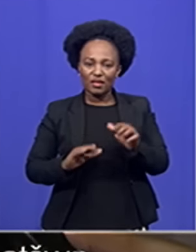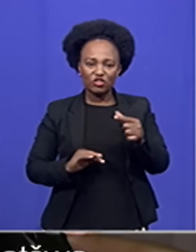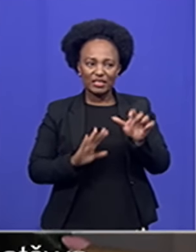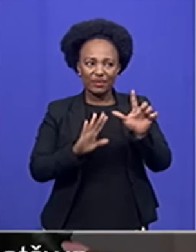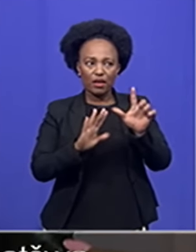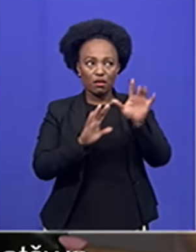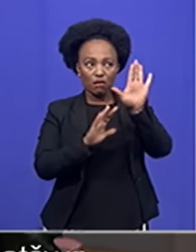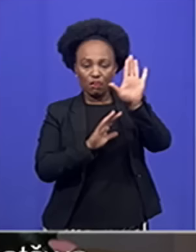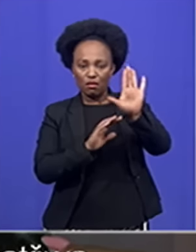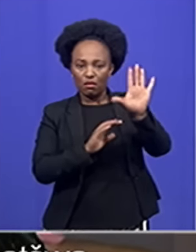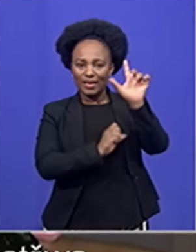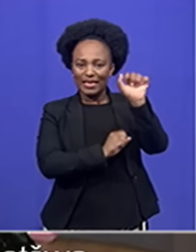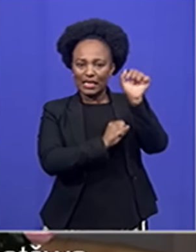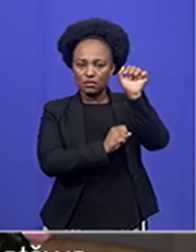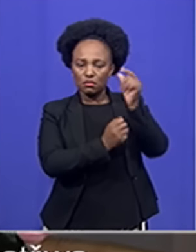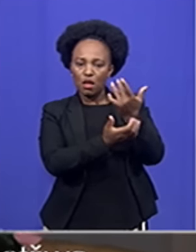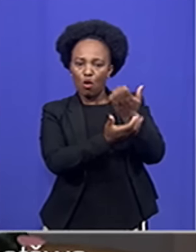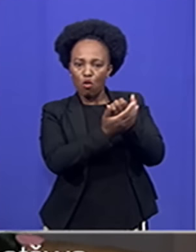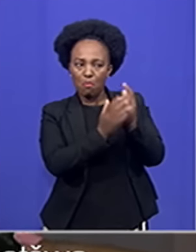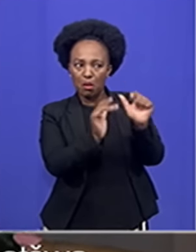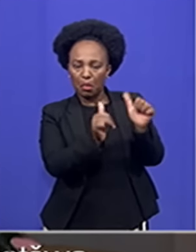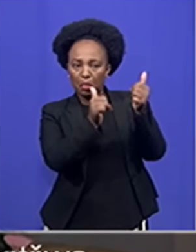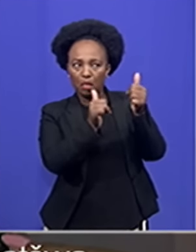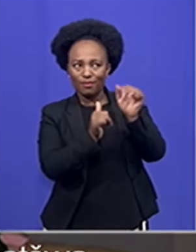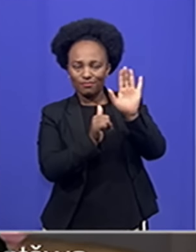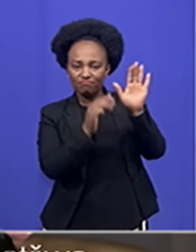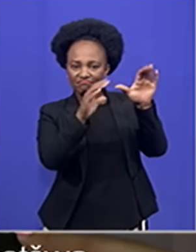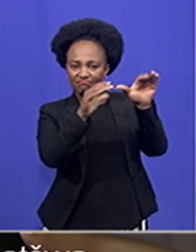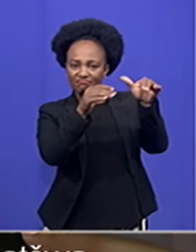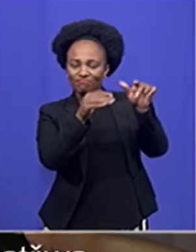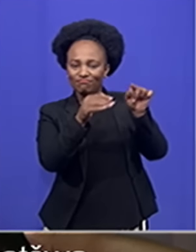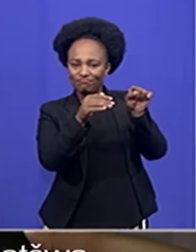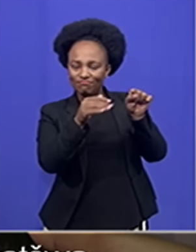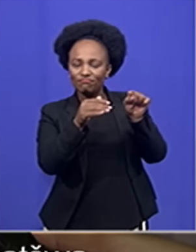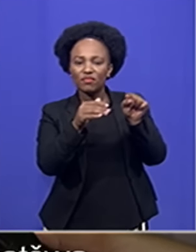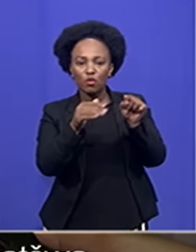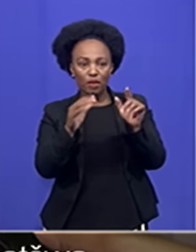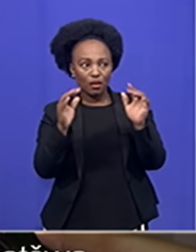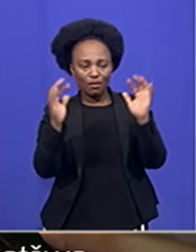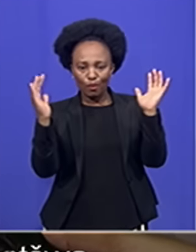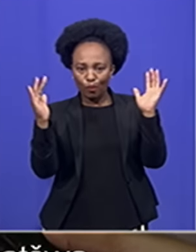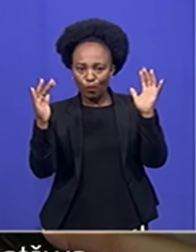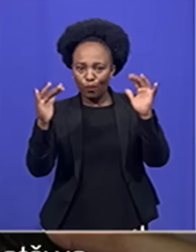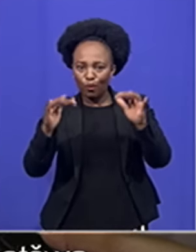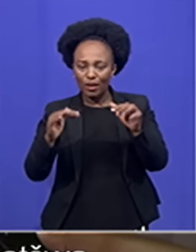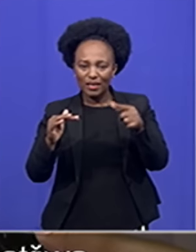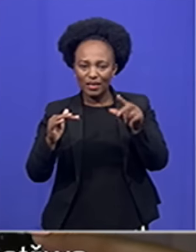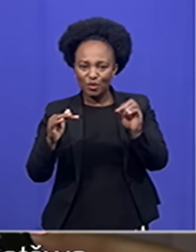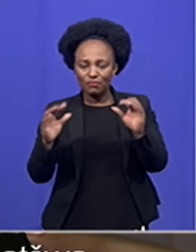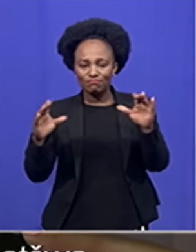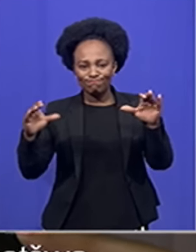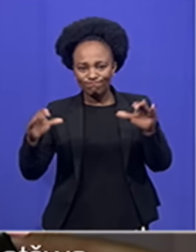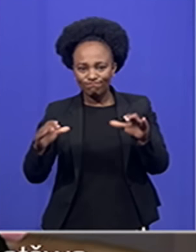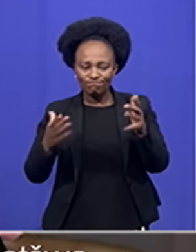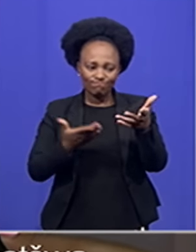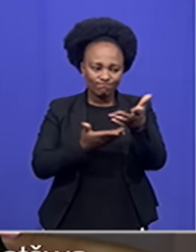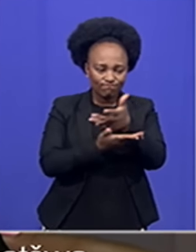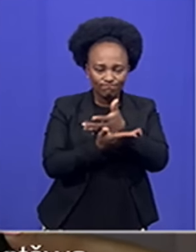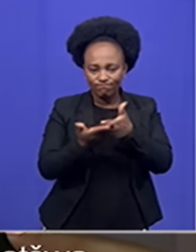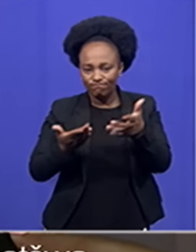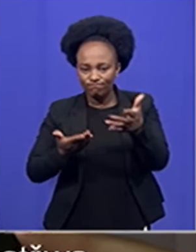industrialized countries it's only here at the G20 mo leng gore ba kopana ba buisana la dintlha tse di ba amang ba botlhe dintlha di tshwana